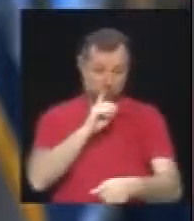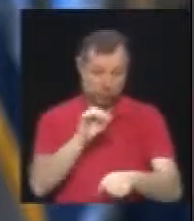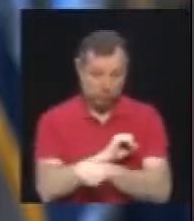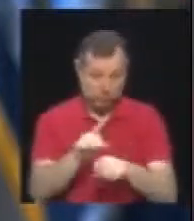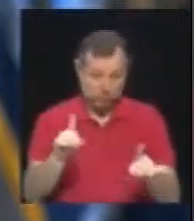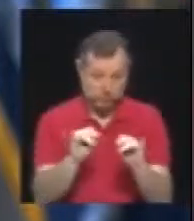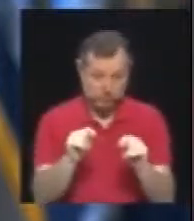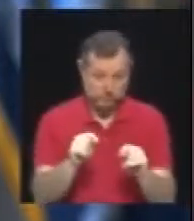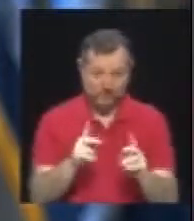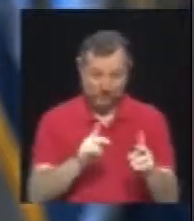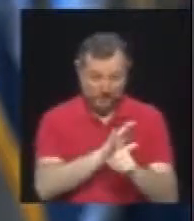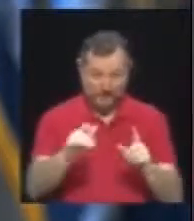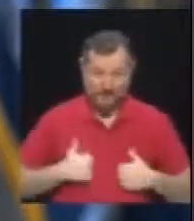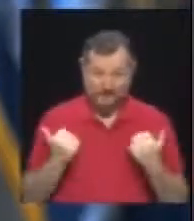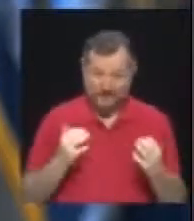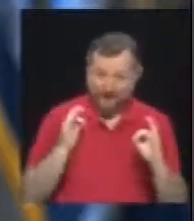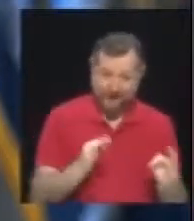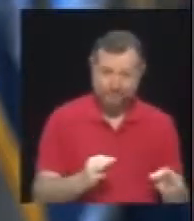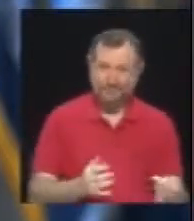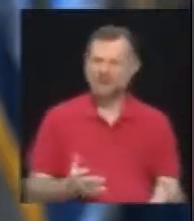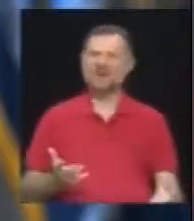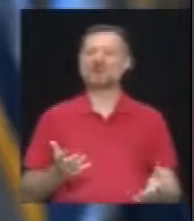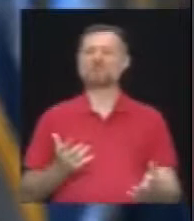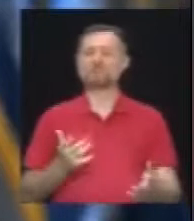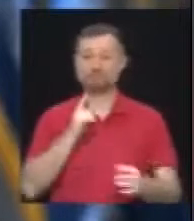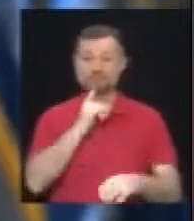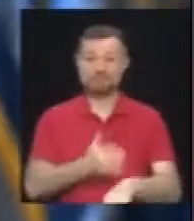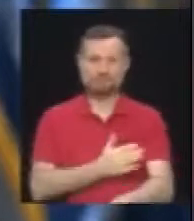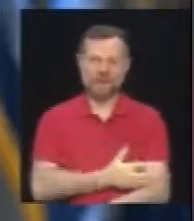lives, and they never improved, and they never built.